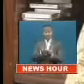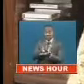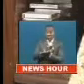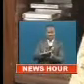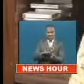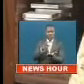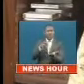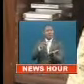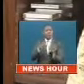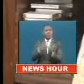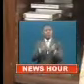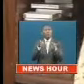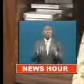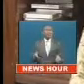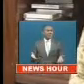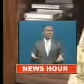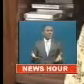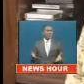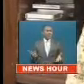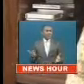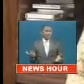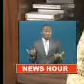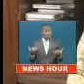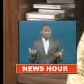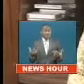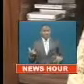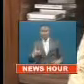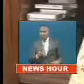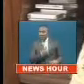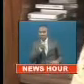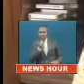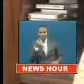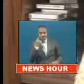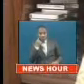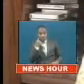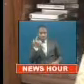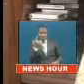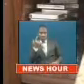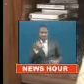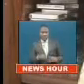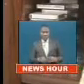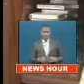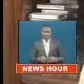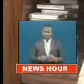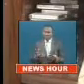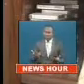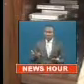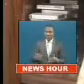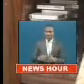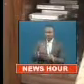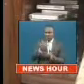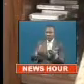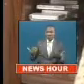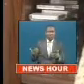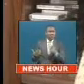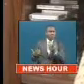So it cuts across. What we are yet to see is what also happened to, say, bloggers, citizen journalists, and so on